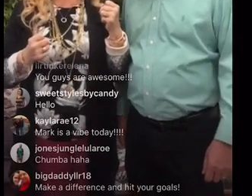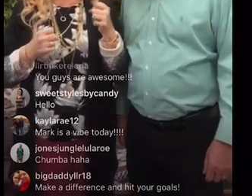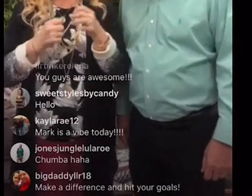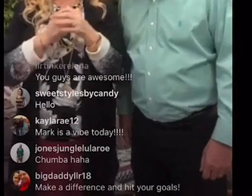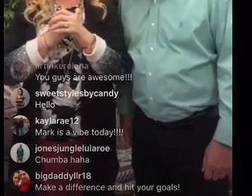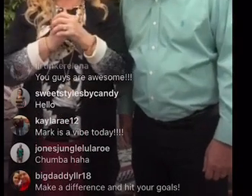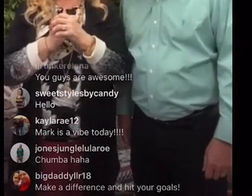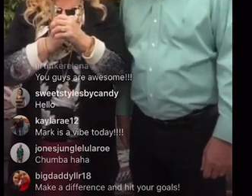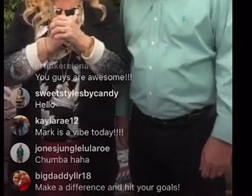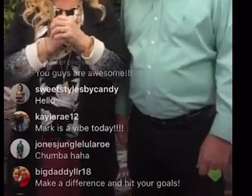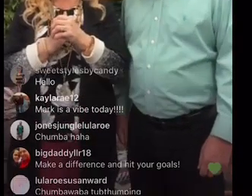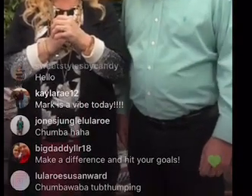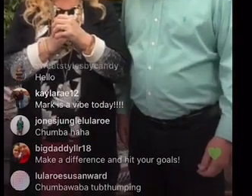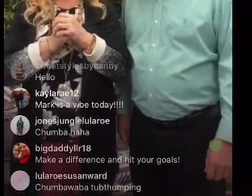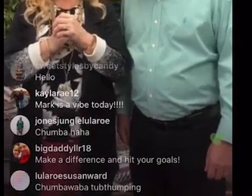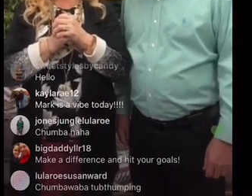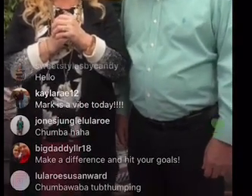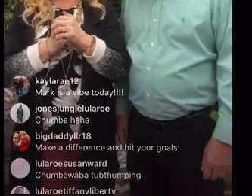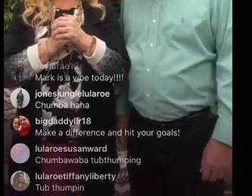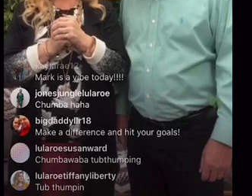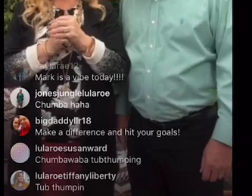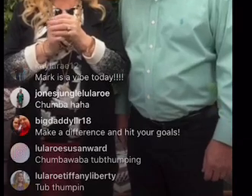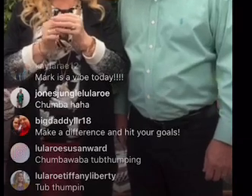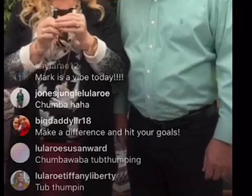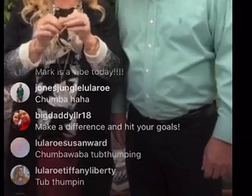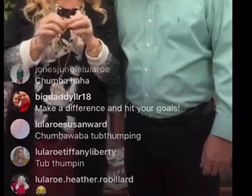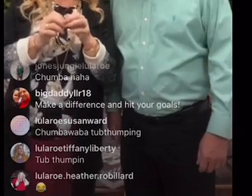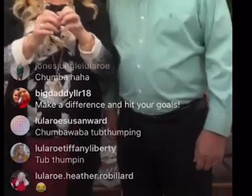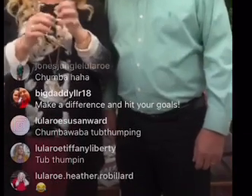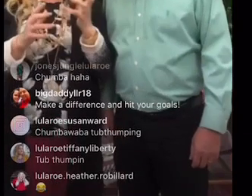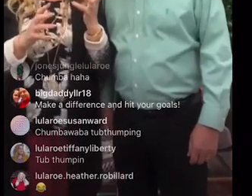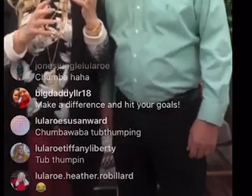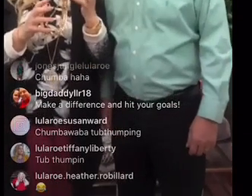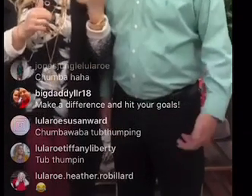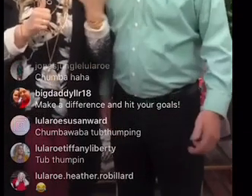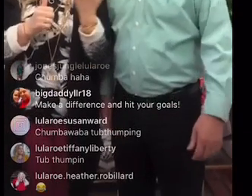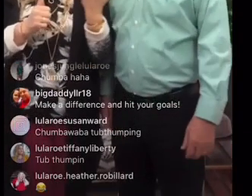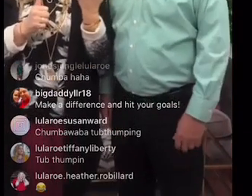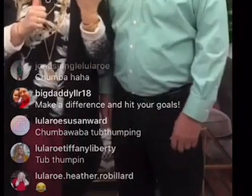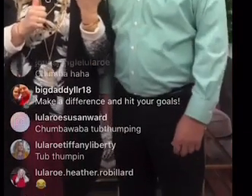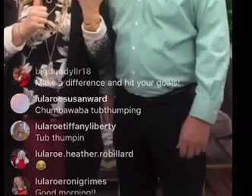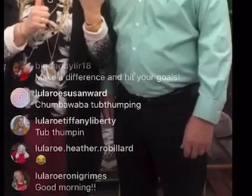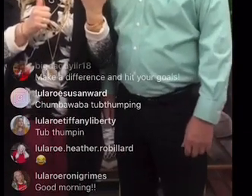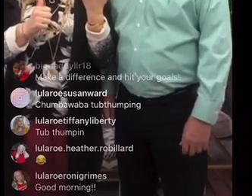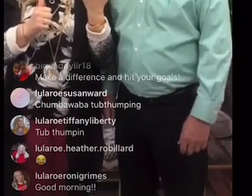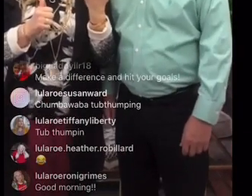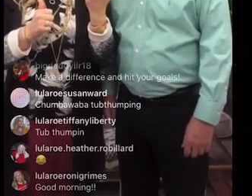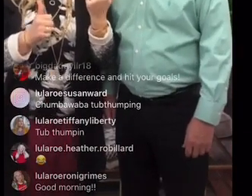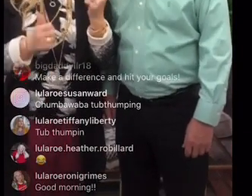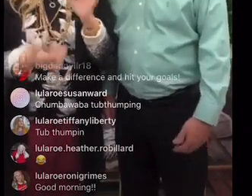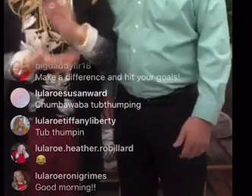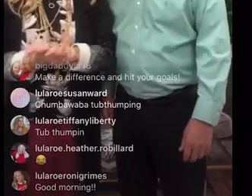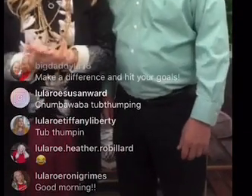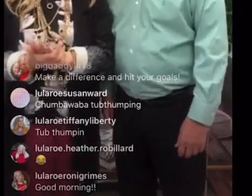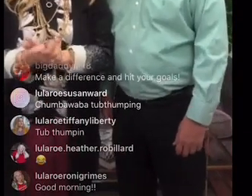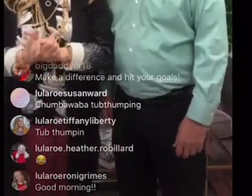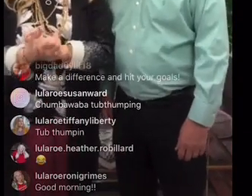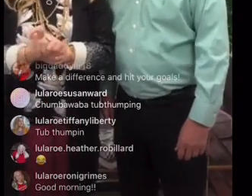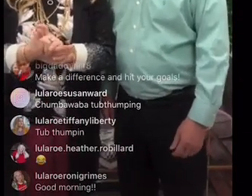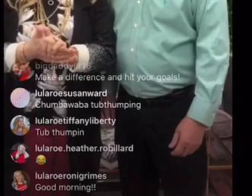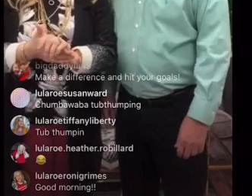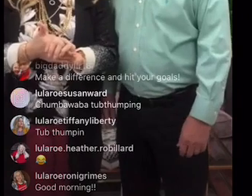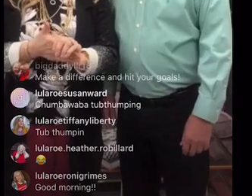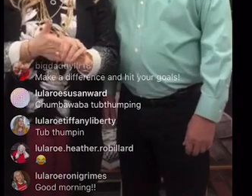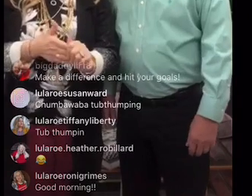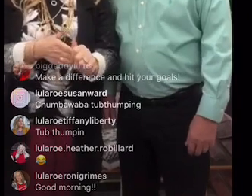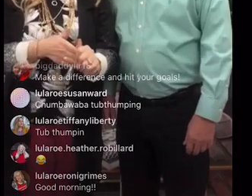Mark. He's a big tough cream puff, isn't he? Yes, you are. You boo boo boo. So